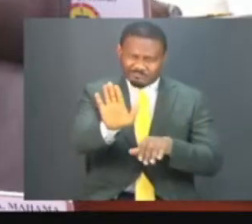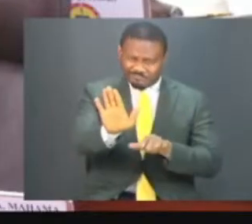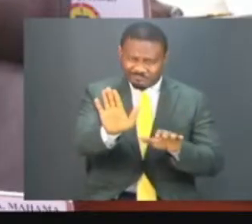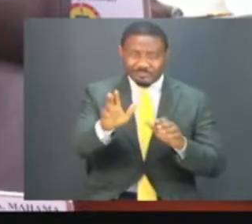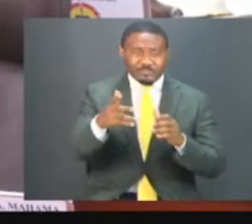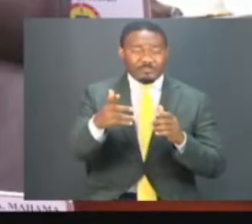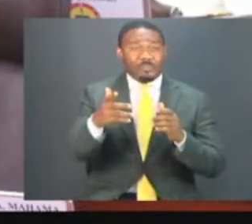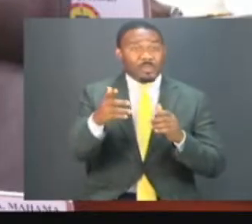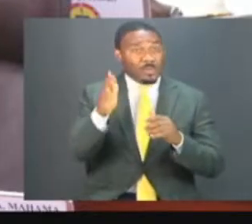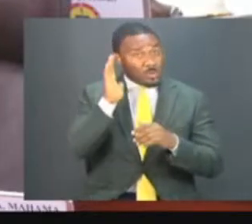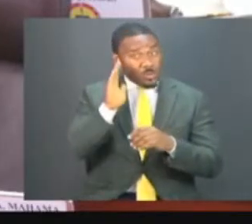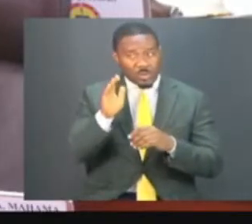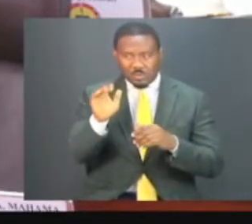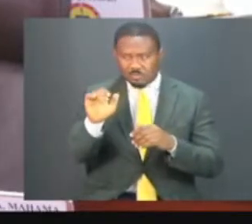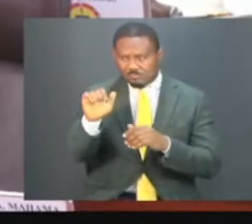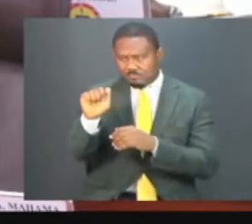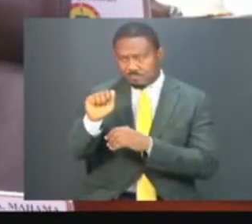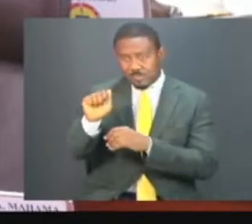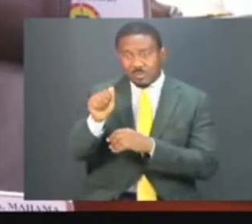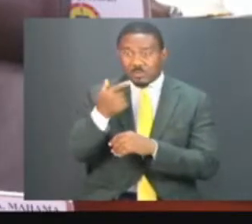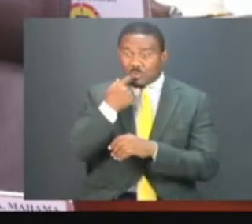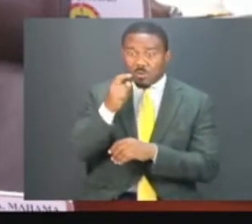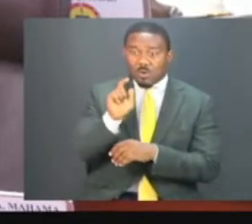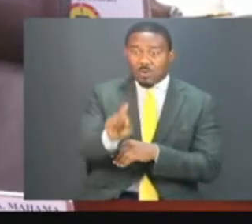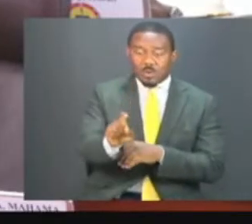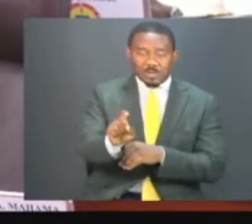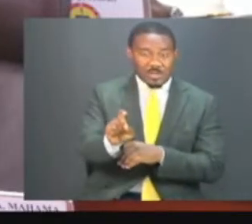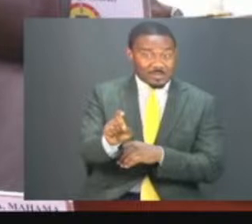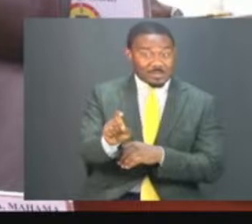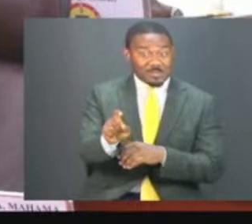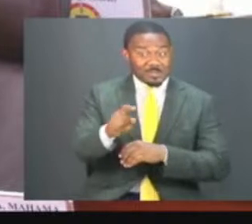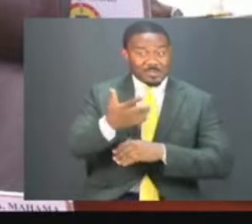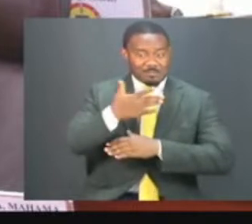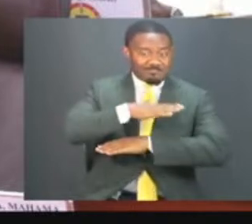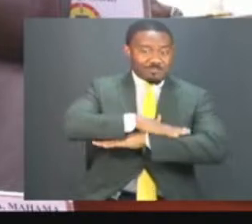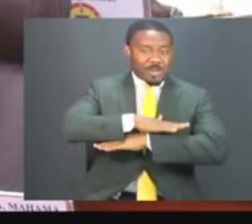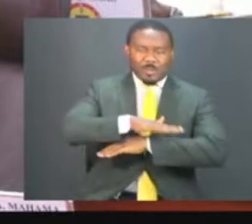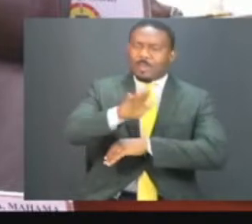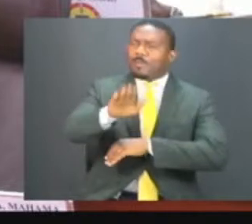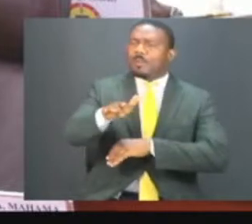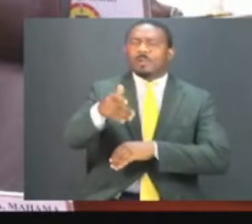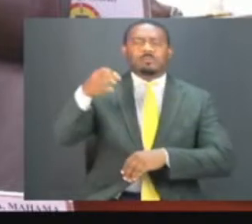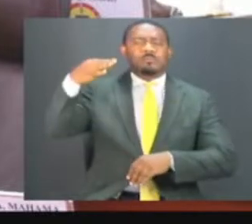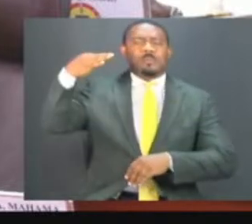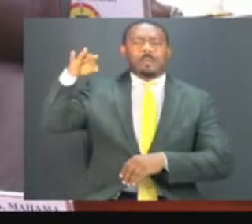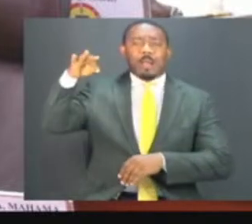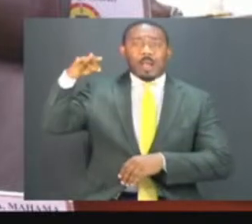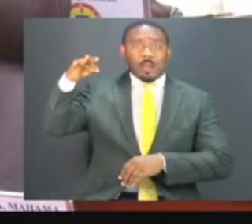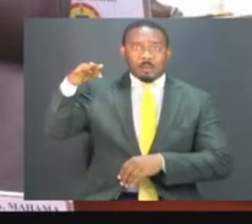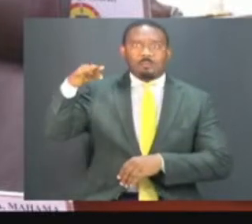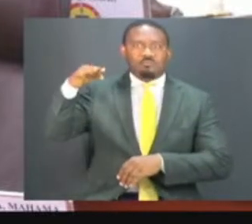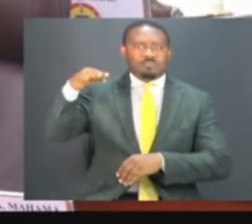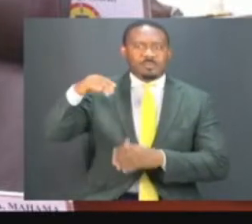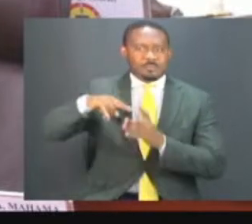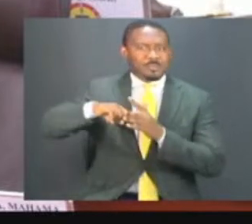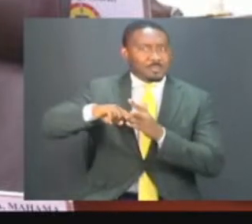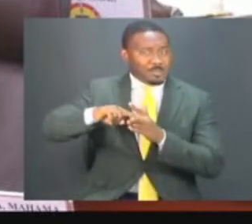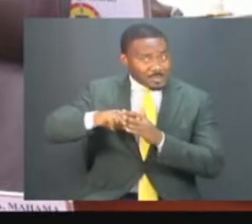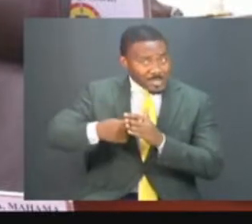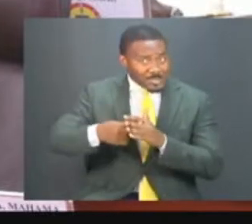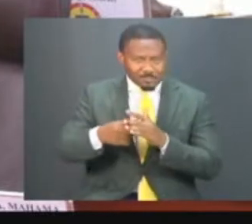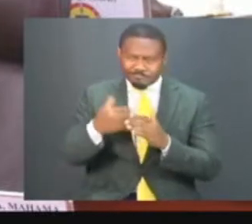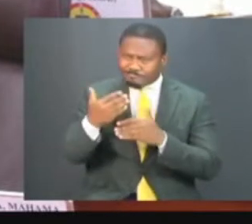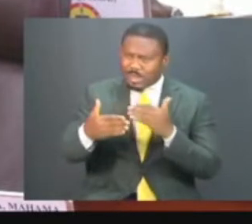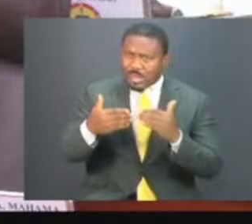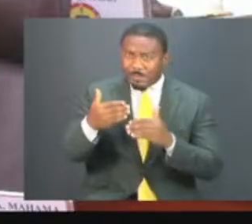A, direct the clerks at the table to cause the bell to be rung, and B, continue the business of the House for a period